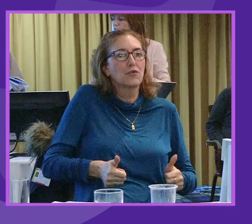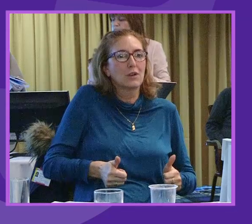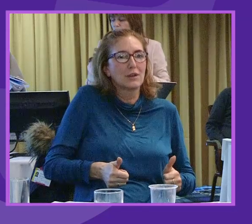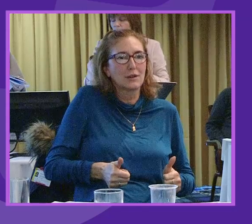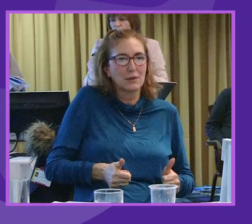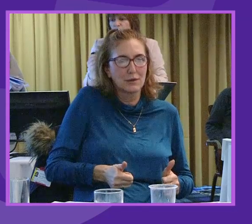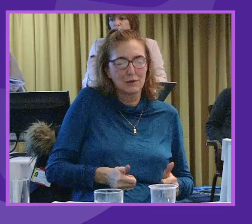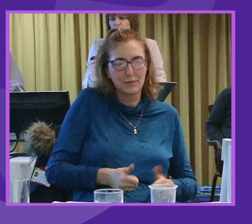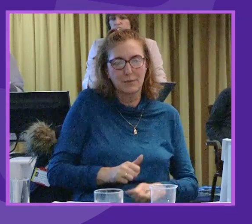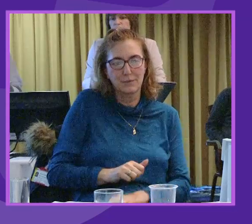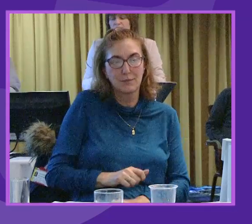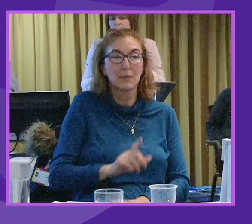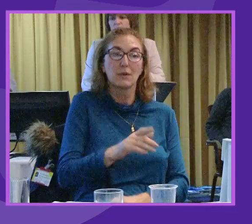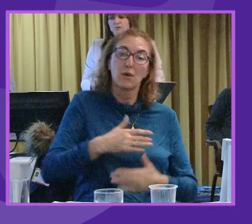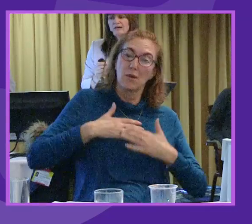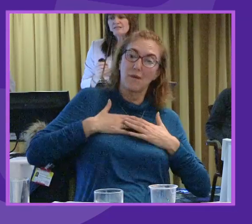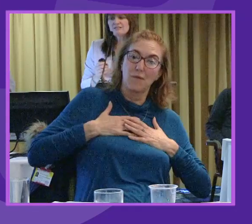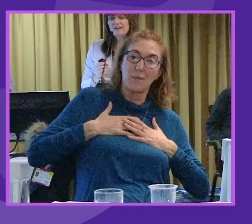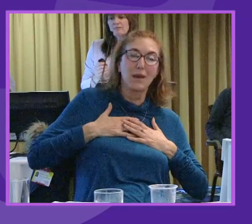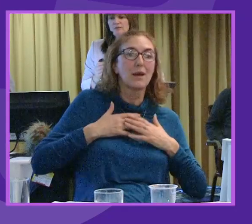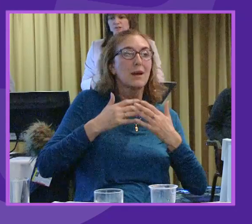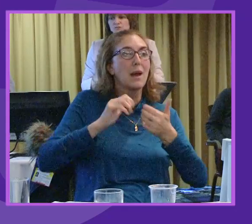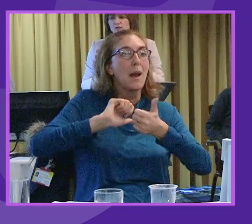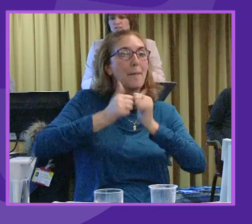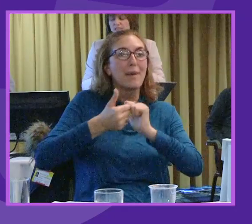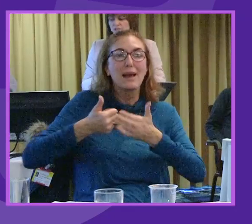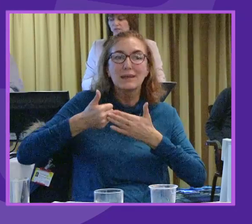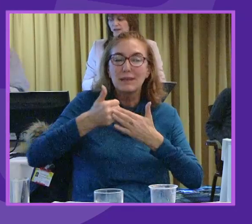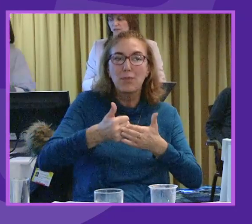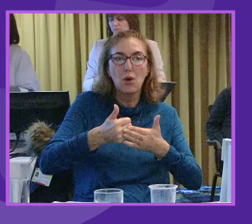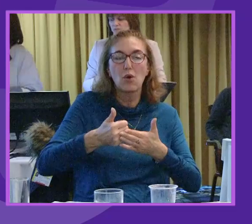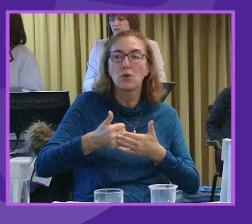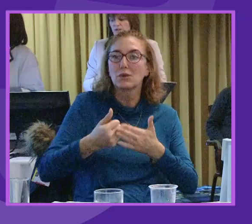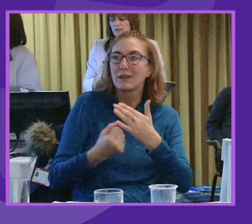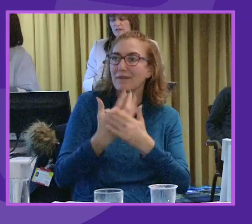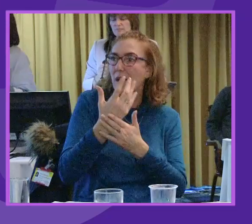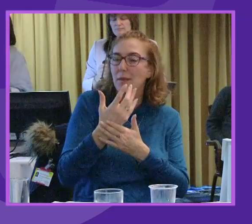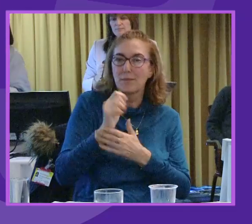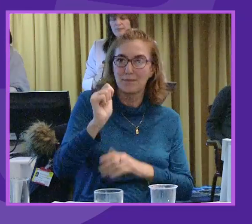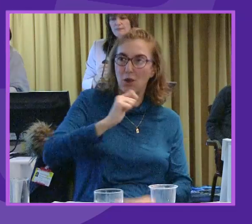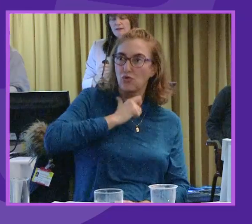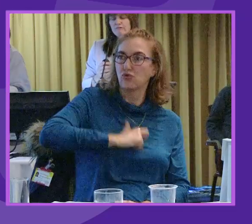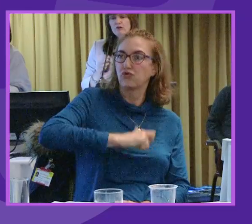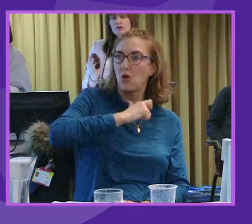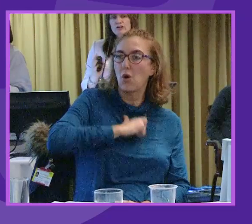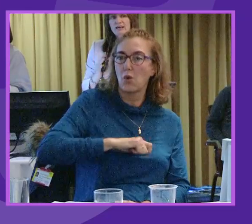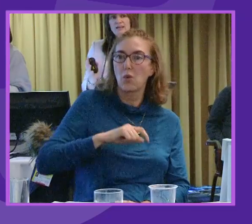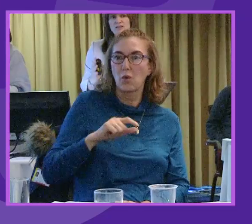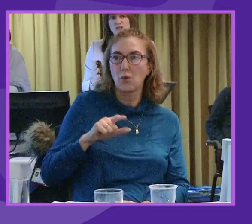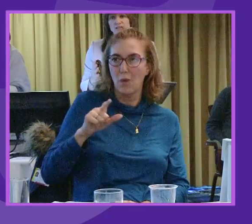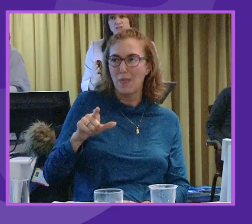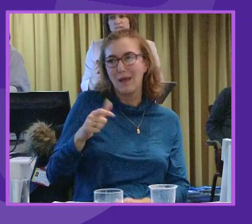recovery for individuals. So for us, peer support workers and developing those roles sit